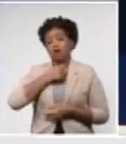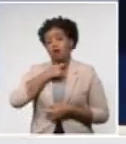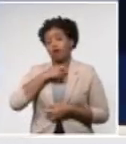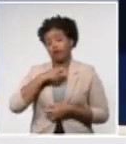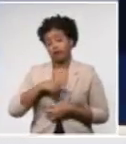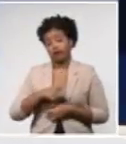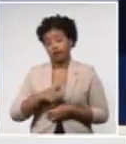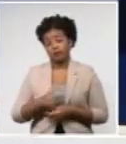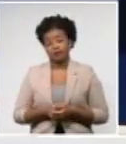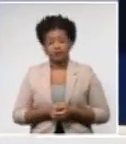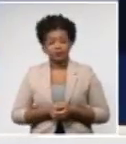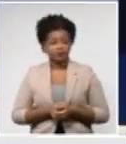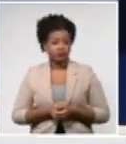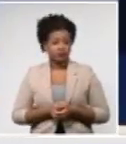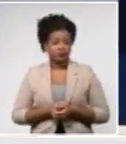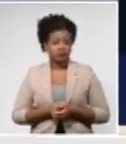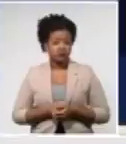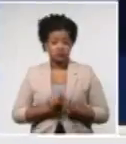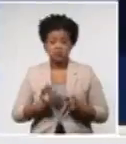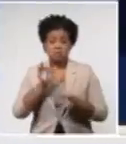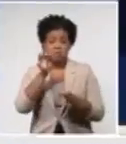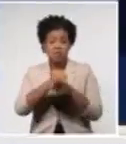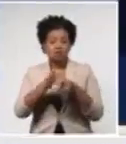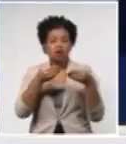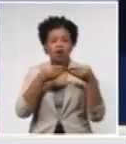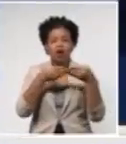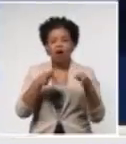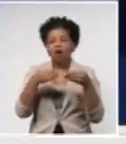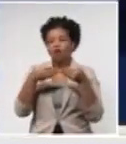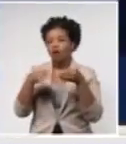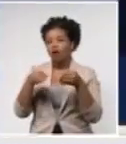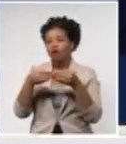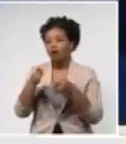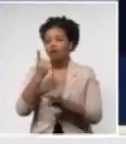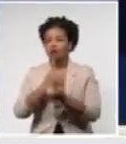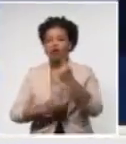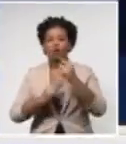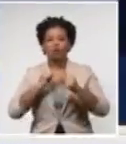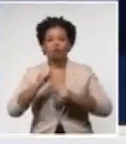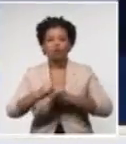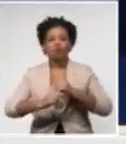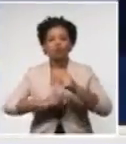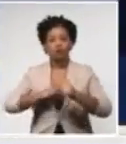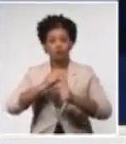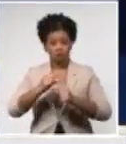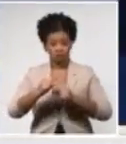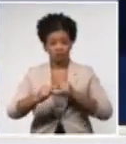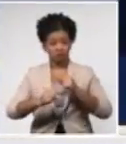Although certain activities will be resumed, those are included